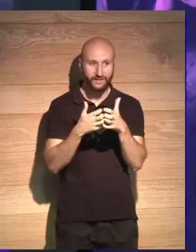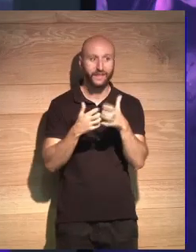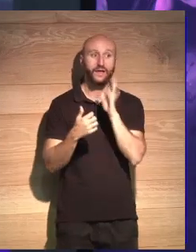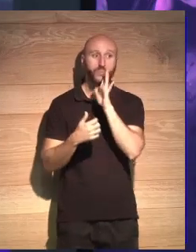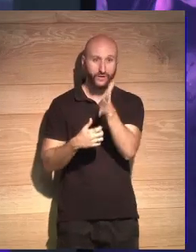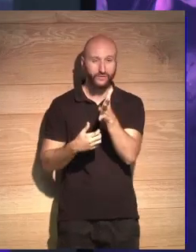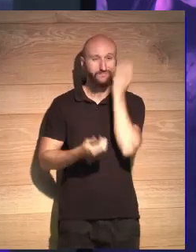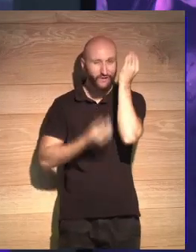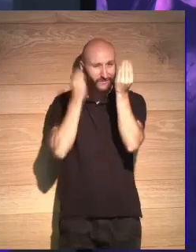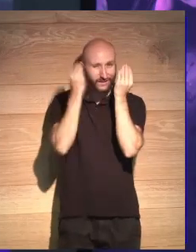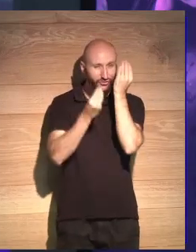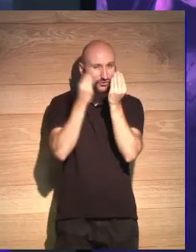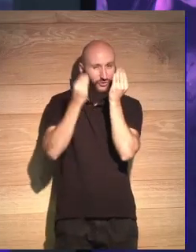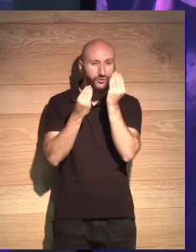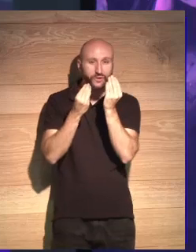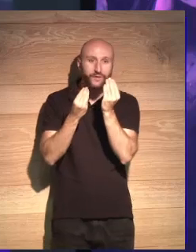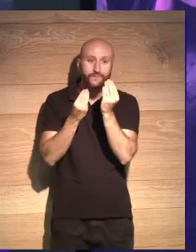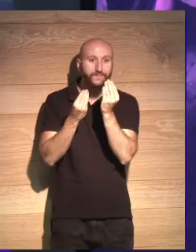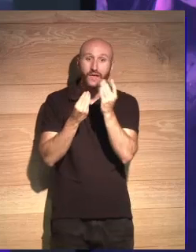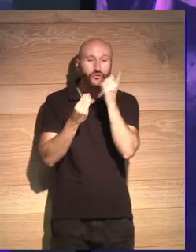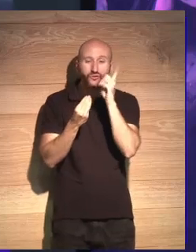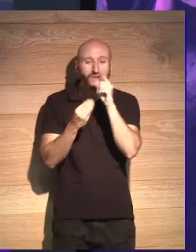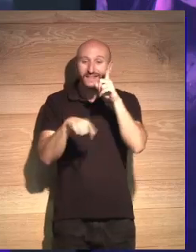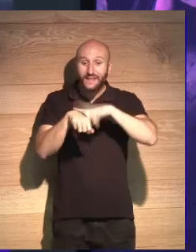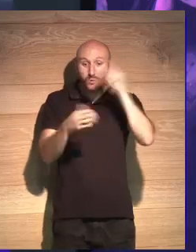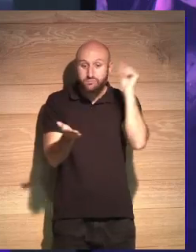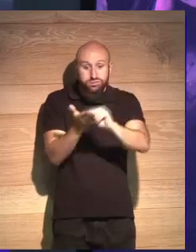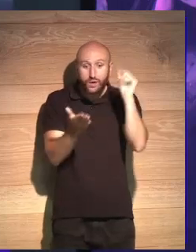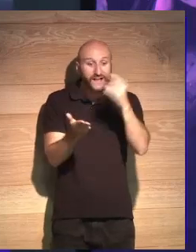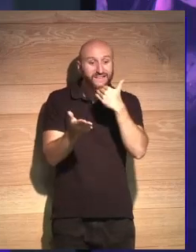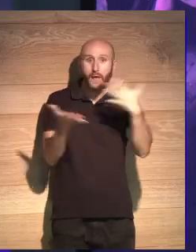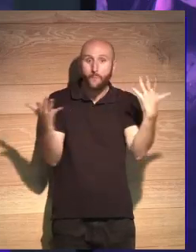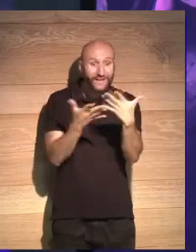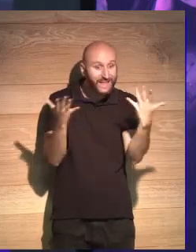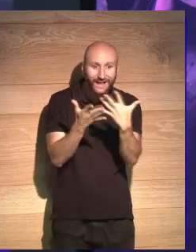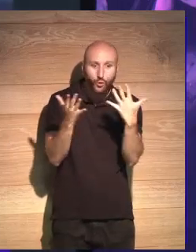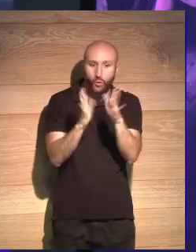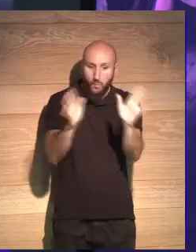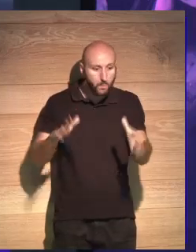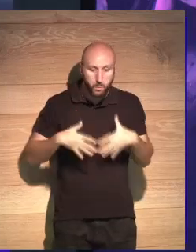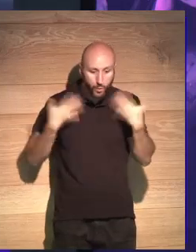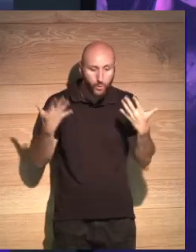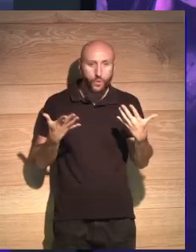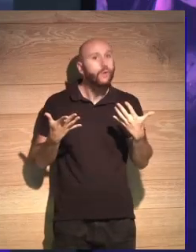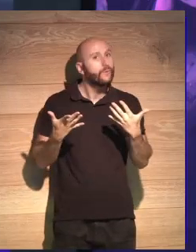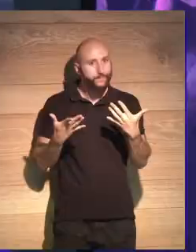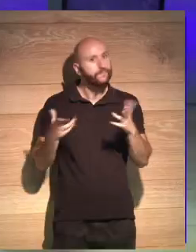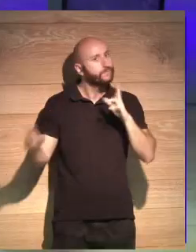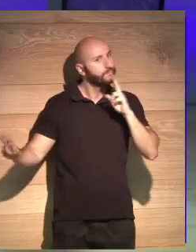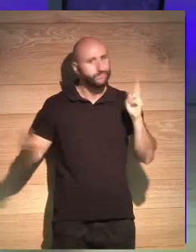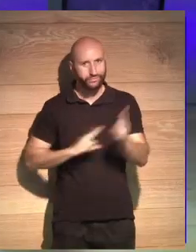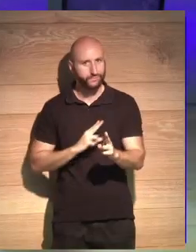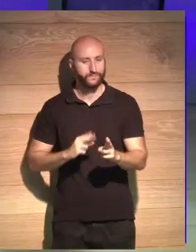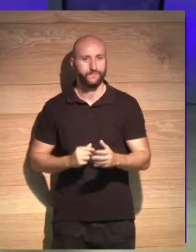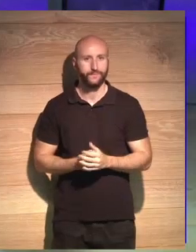they have to reflect upon their strategies they are using, and this has to be done in a millisecond. If something